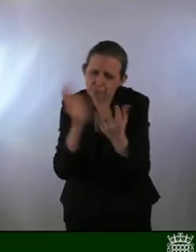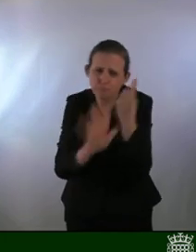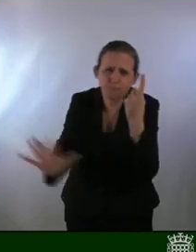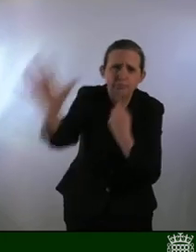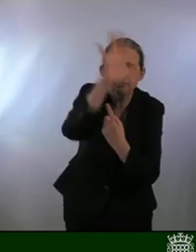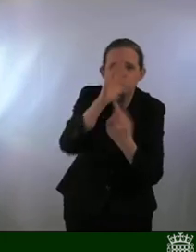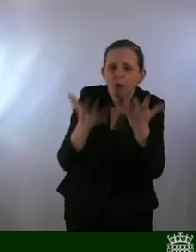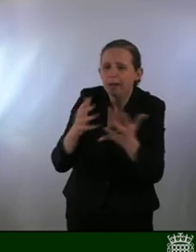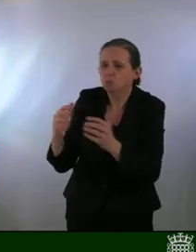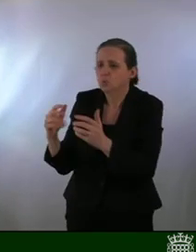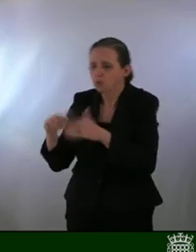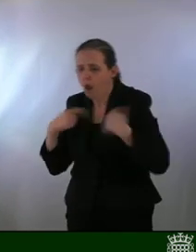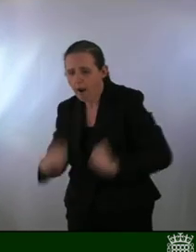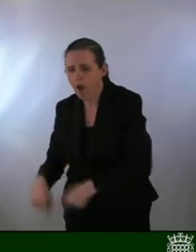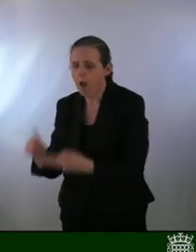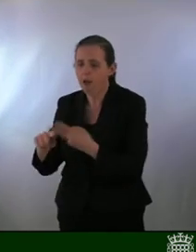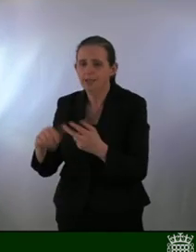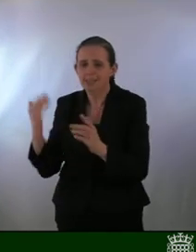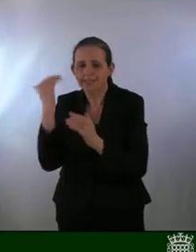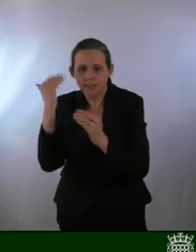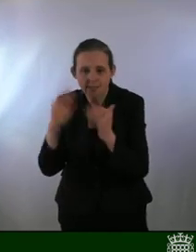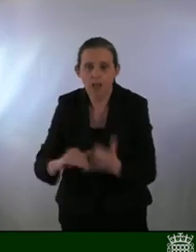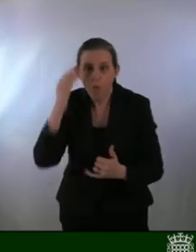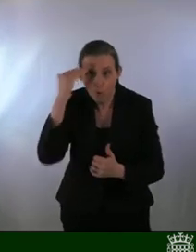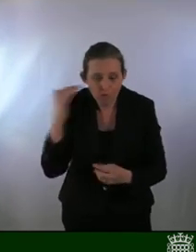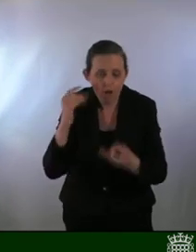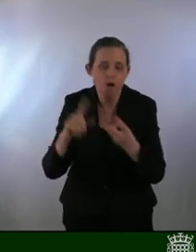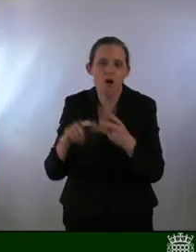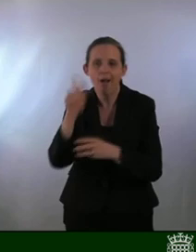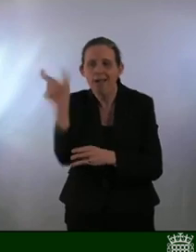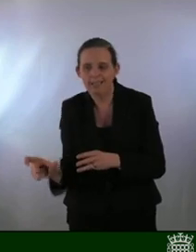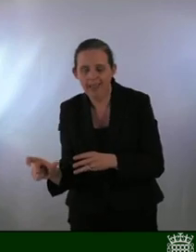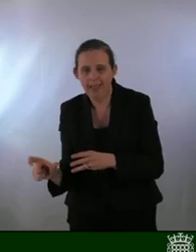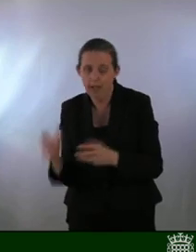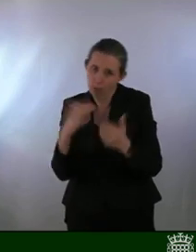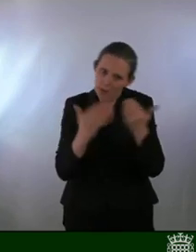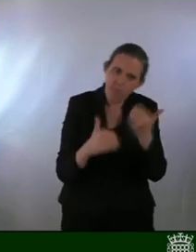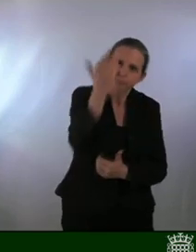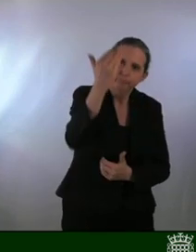China, South Korea and Italy. We've already increased the number of tests to 5,000 a